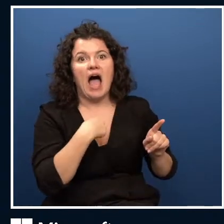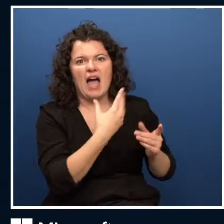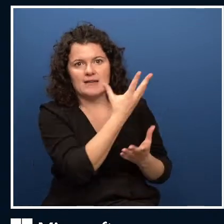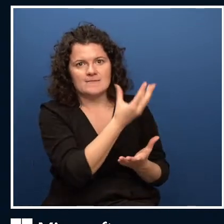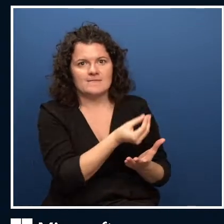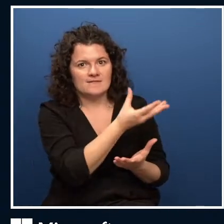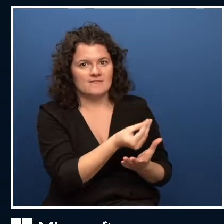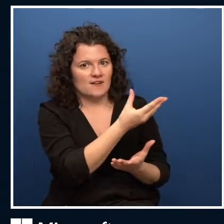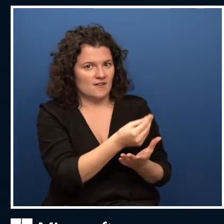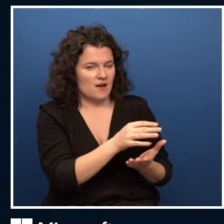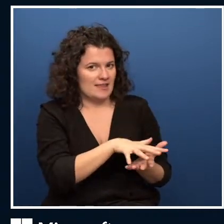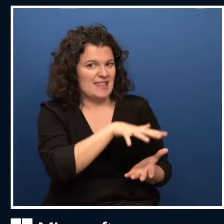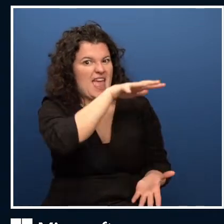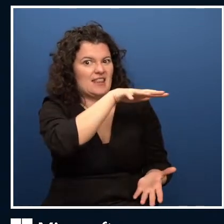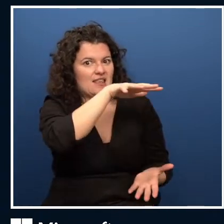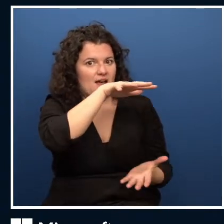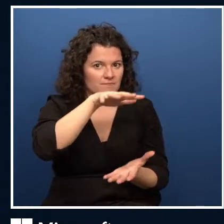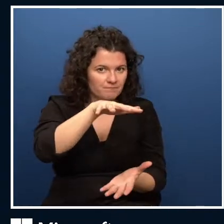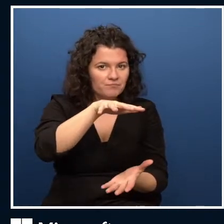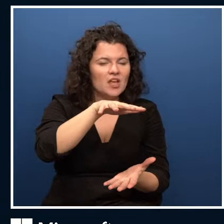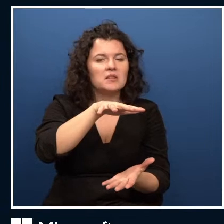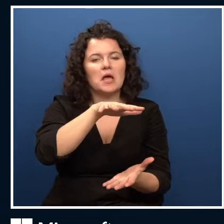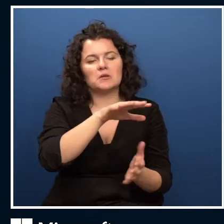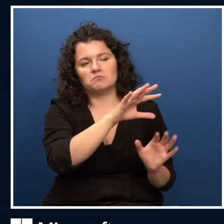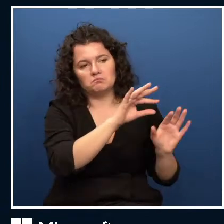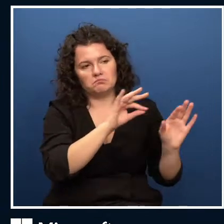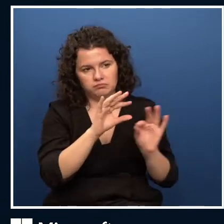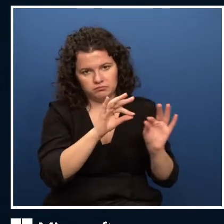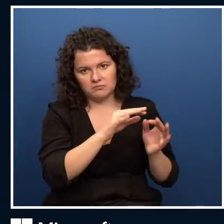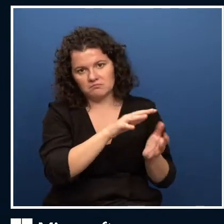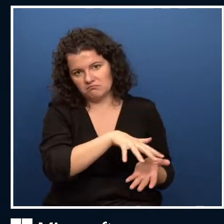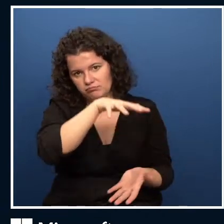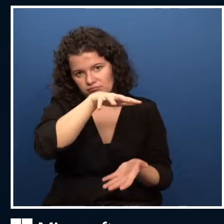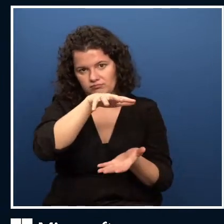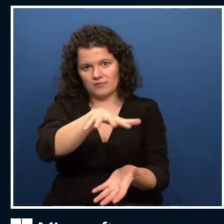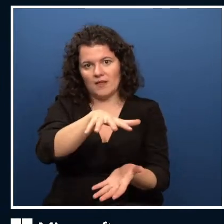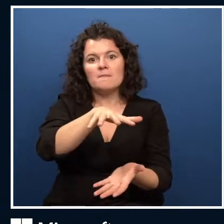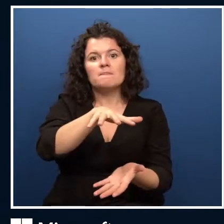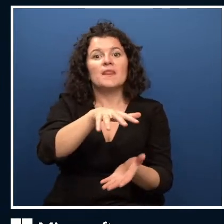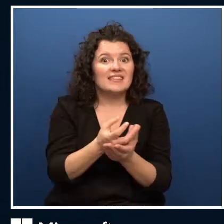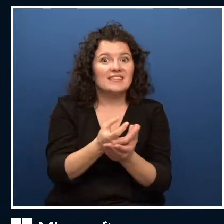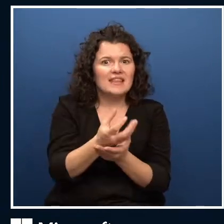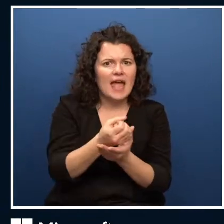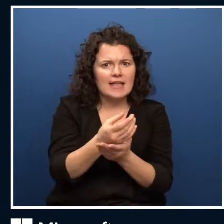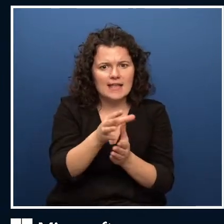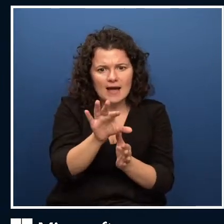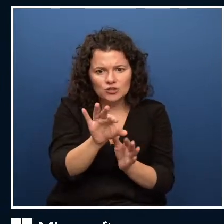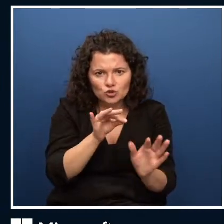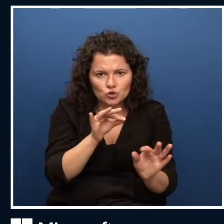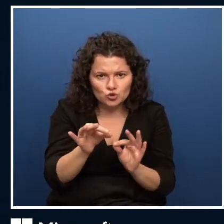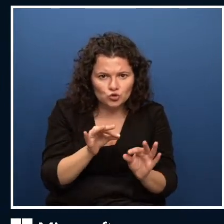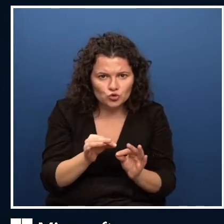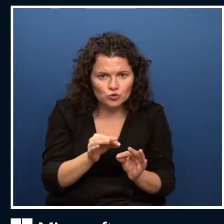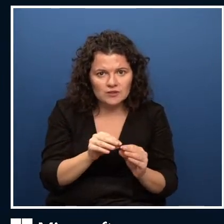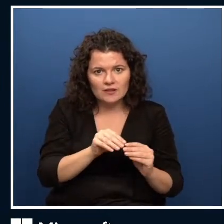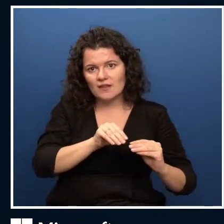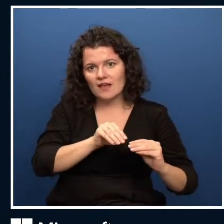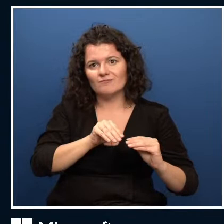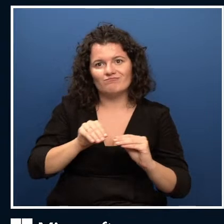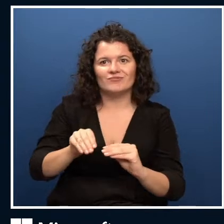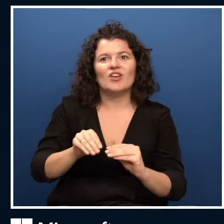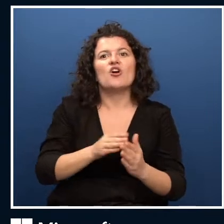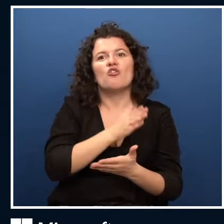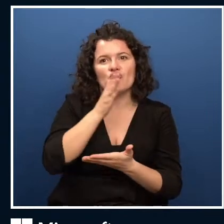some pre-processing, feature extraction, and finally we get a real-time system. And as discussed